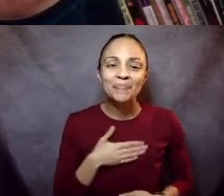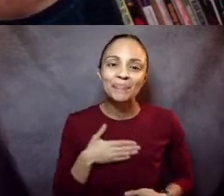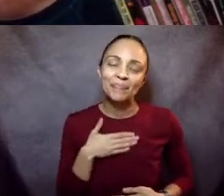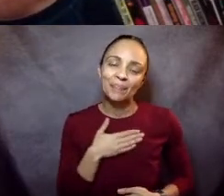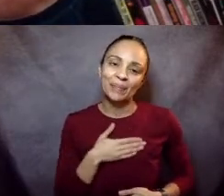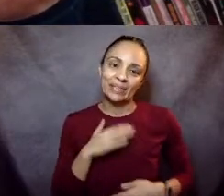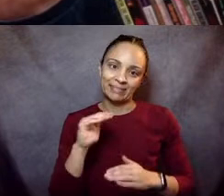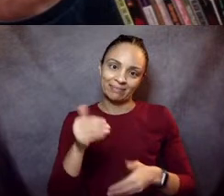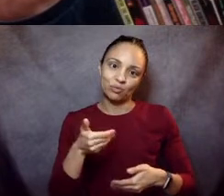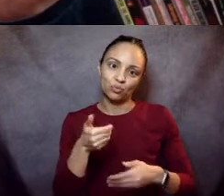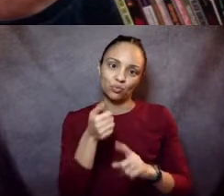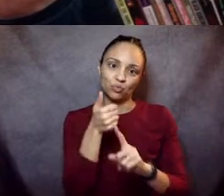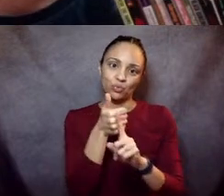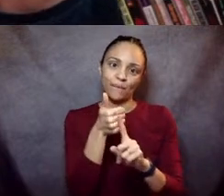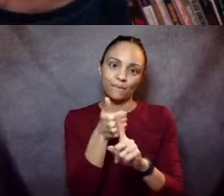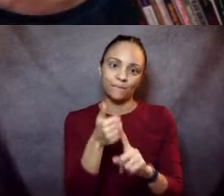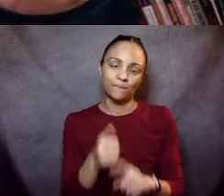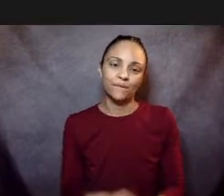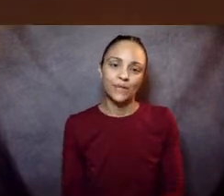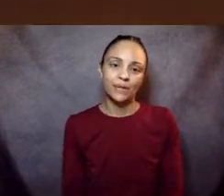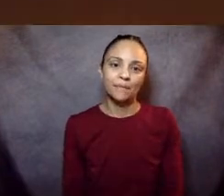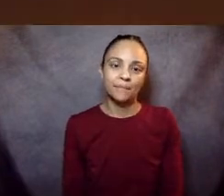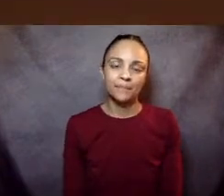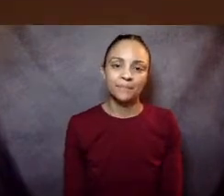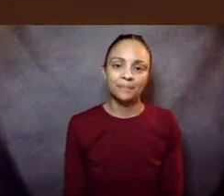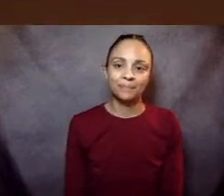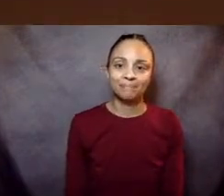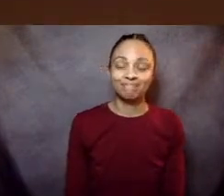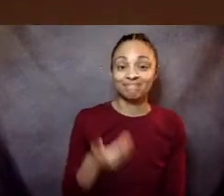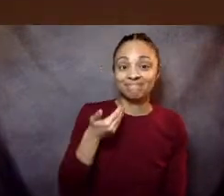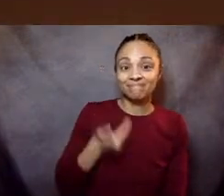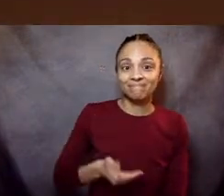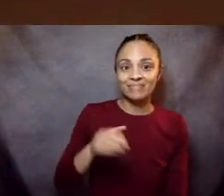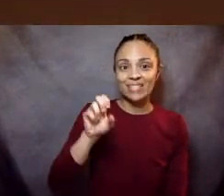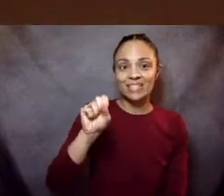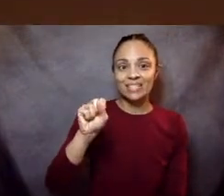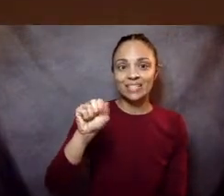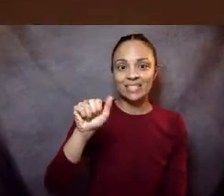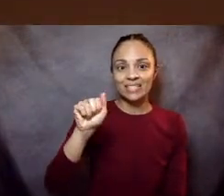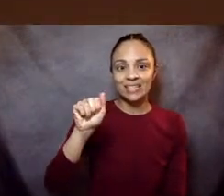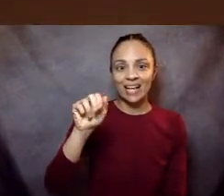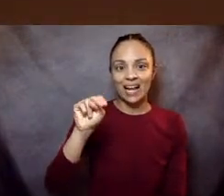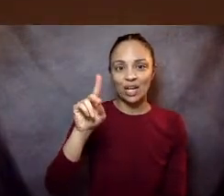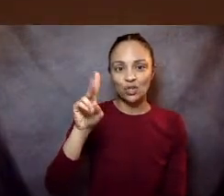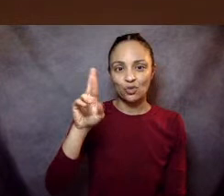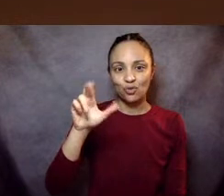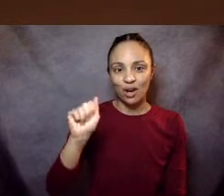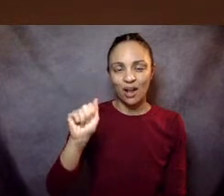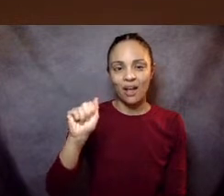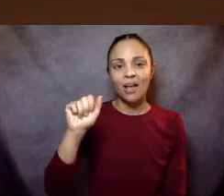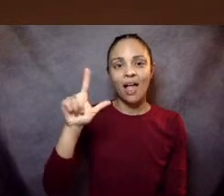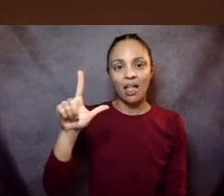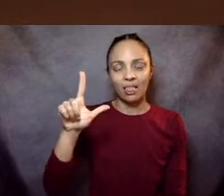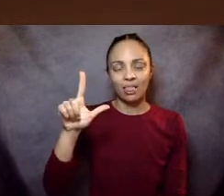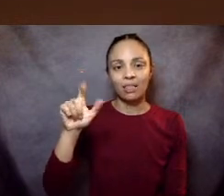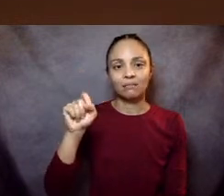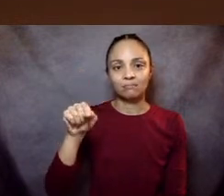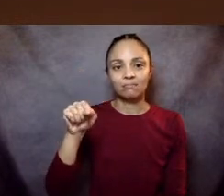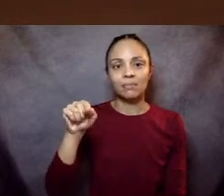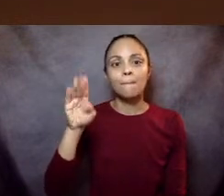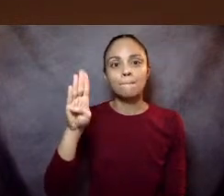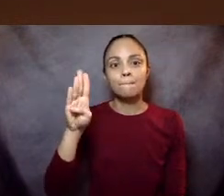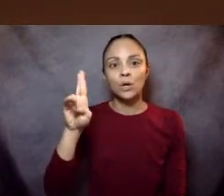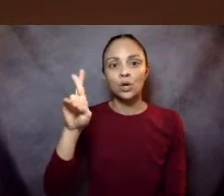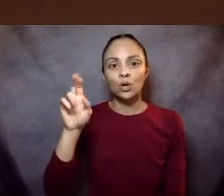Please introduce yourself. I'm Sandra L. Burton, and it's a great pleasure to participate